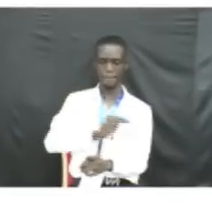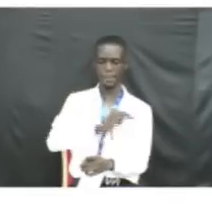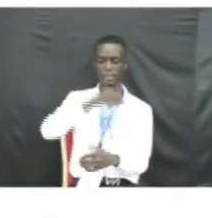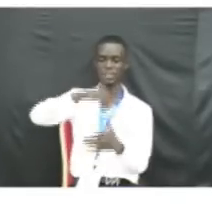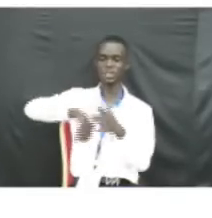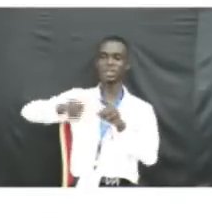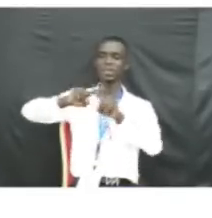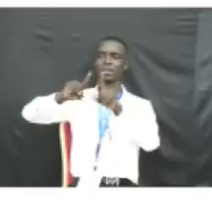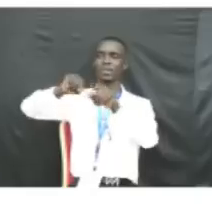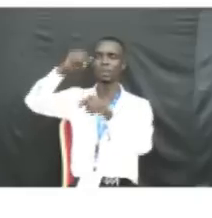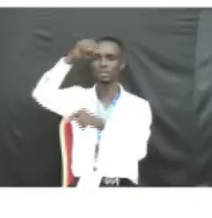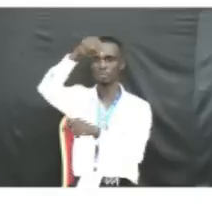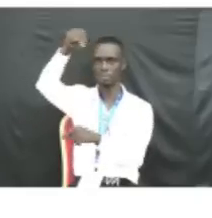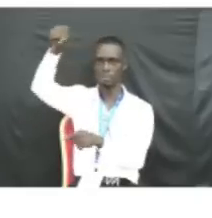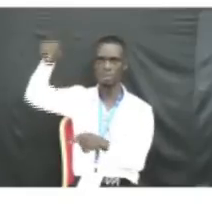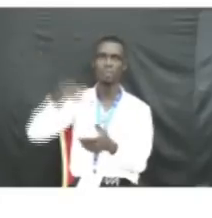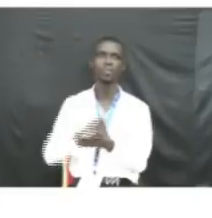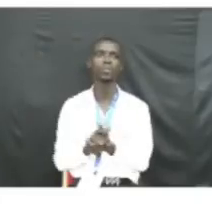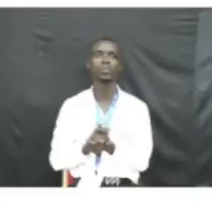levels.